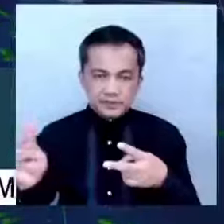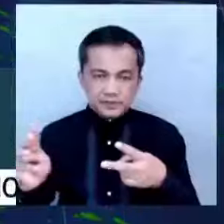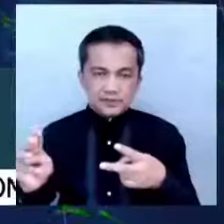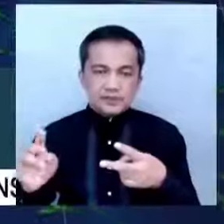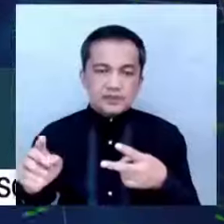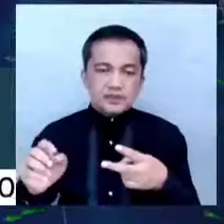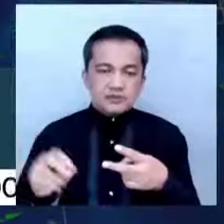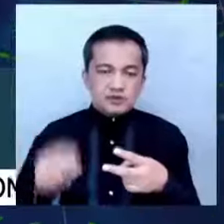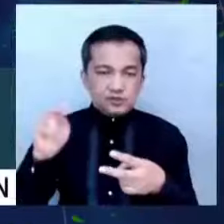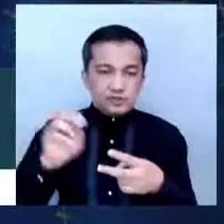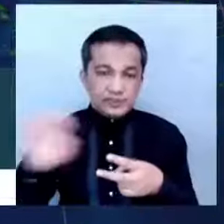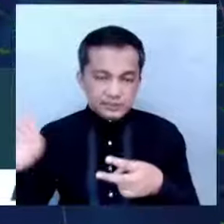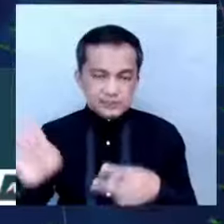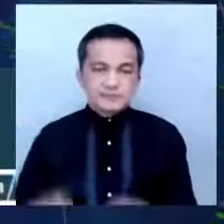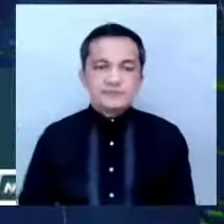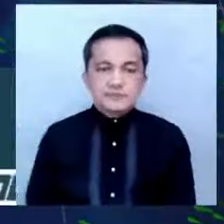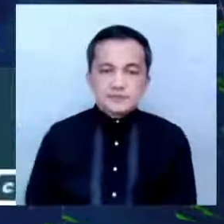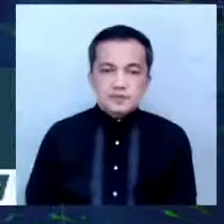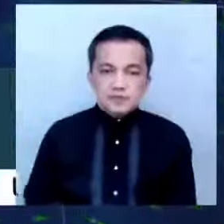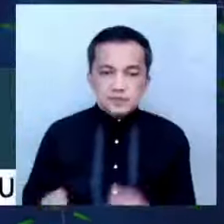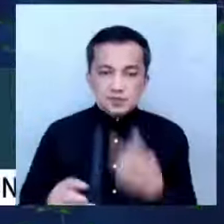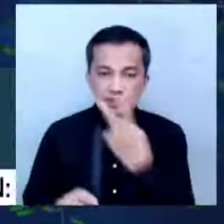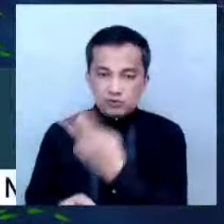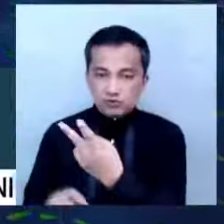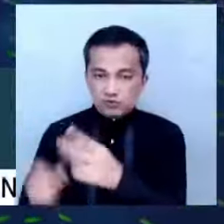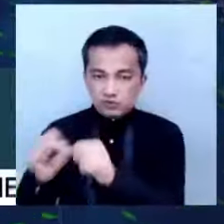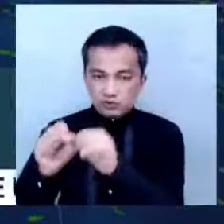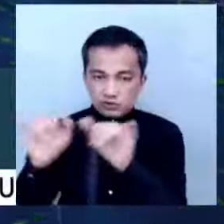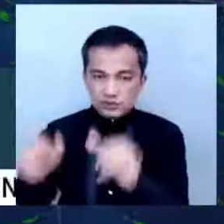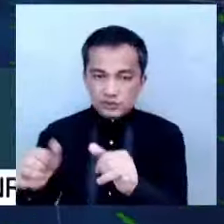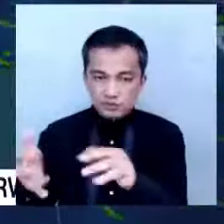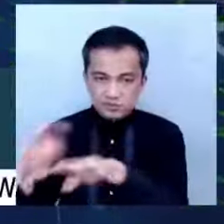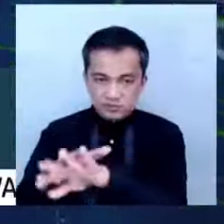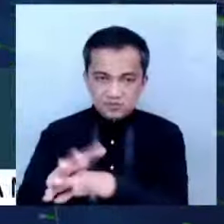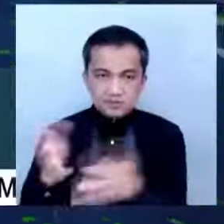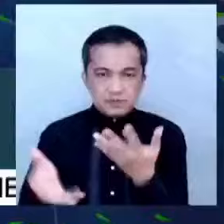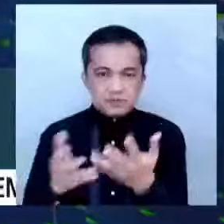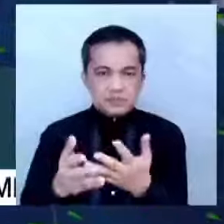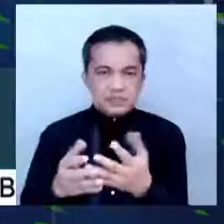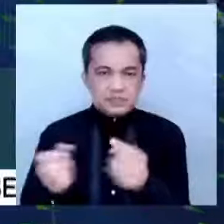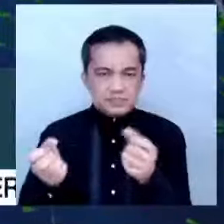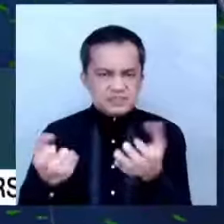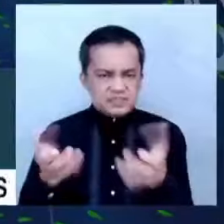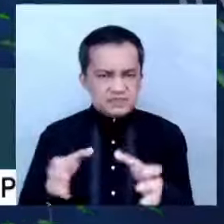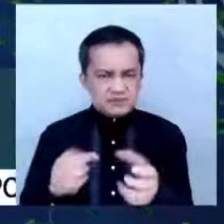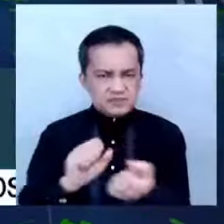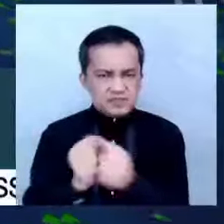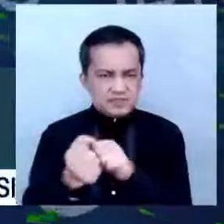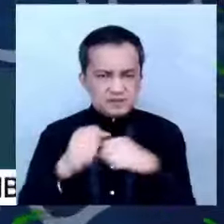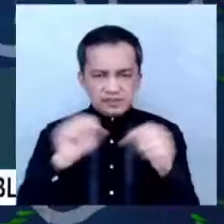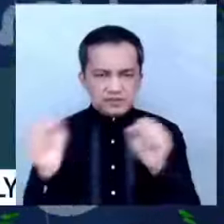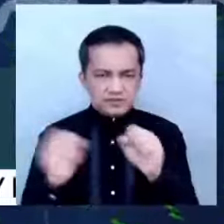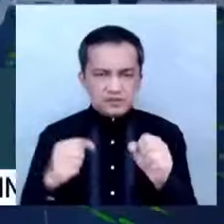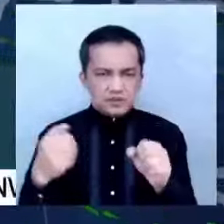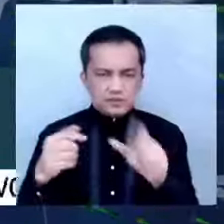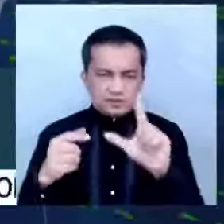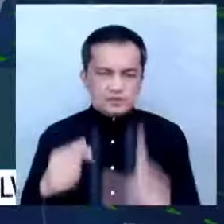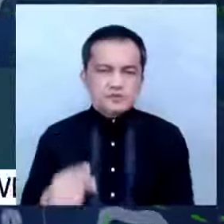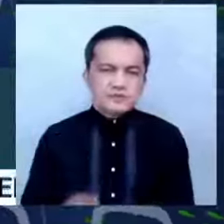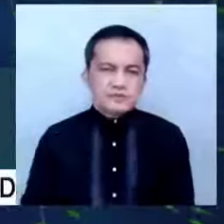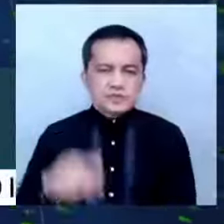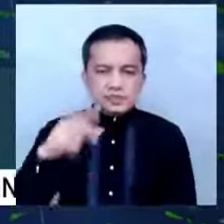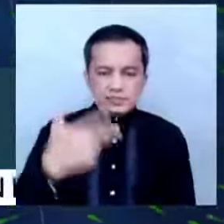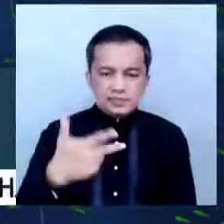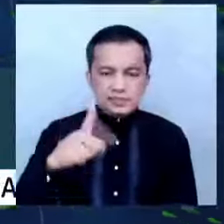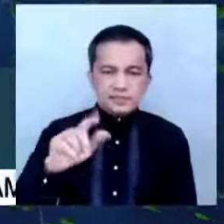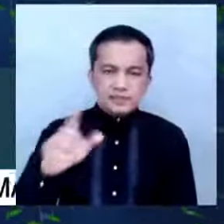east-northeast of Batanes. And these two systems may eventually merge, but chances of developing into a storm remain low. The third LPA